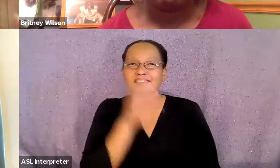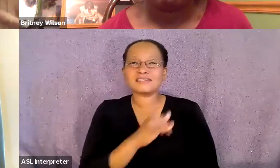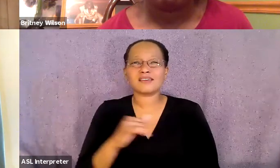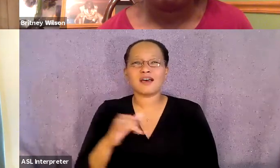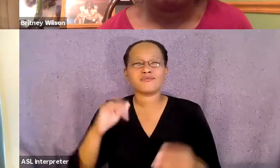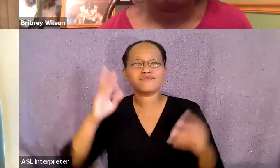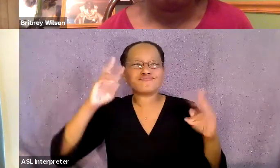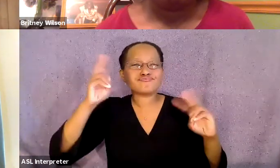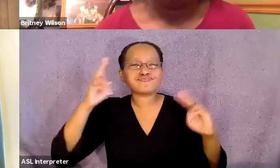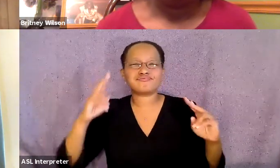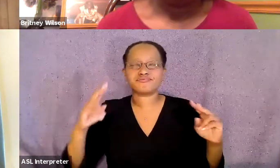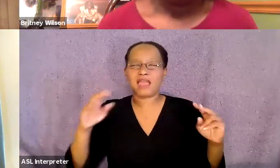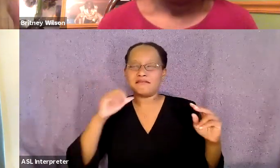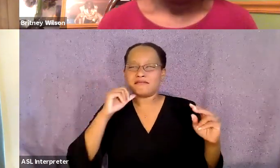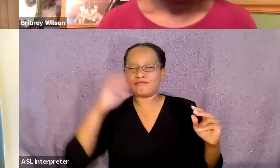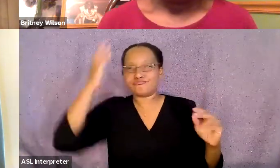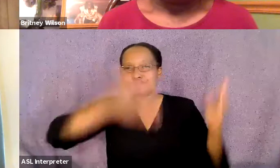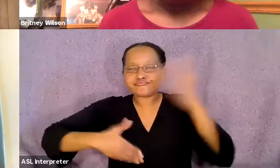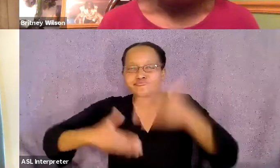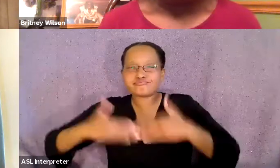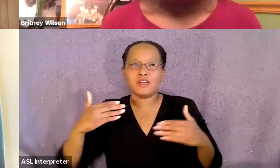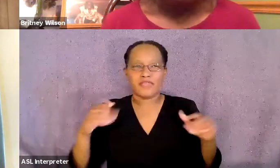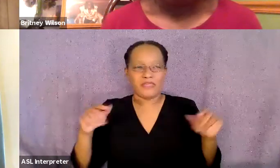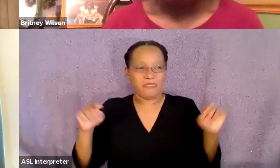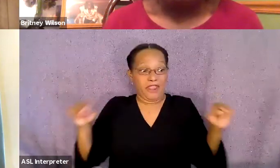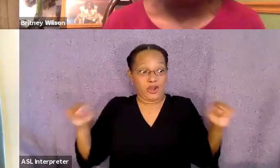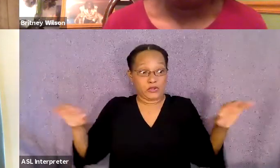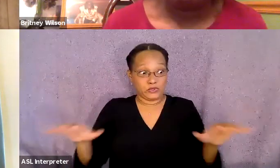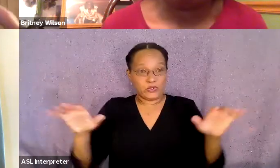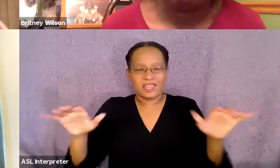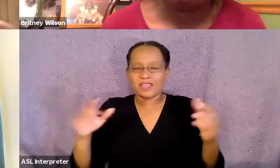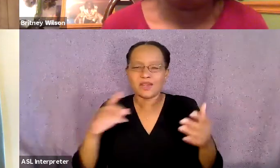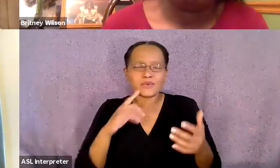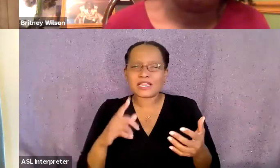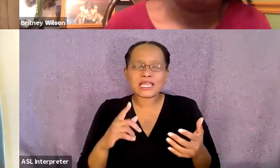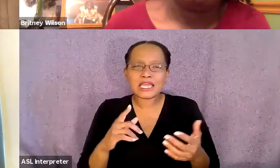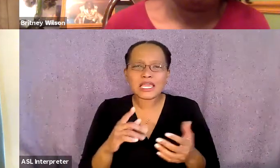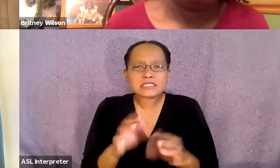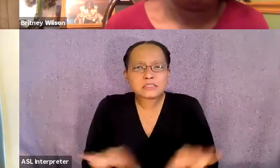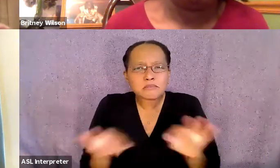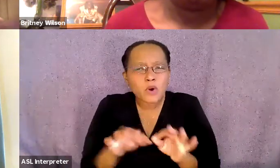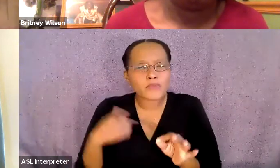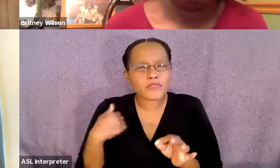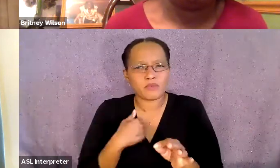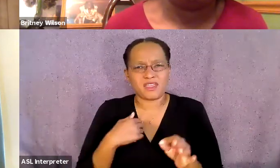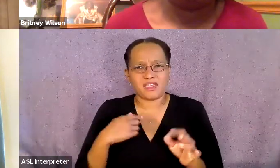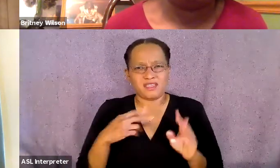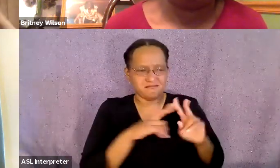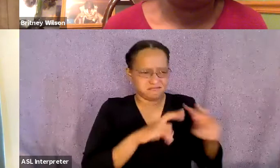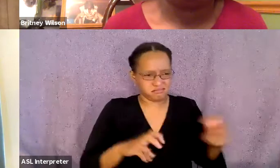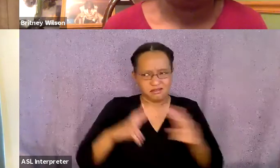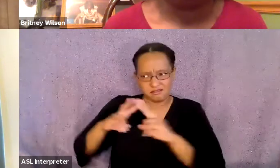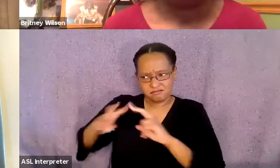has said at the beginning, you know, and I kind of want us to kind of talk about a little bit too, you know, how does racism in this